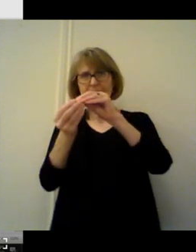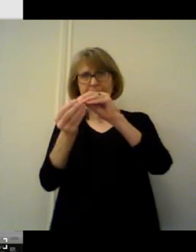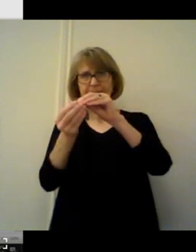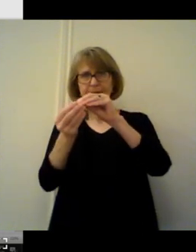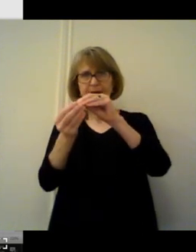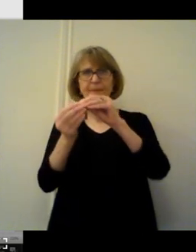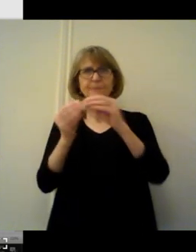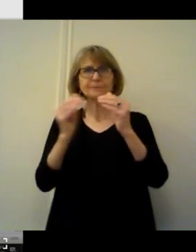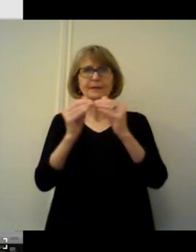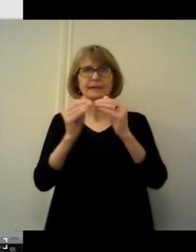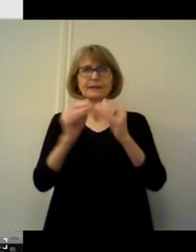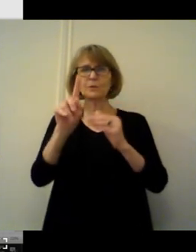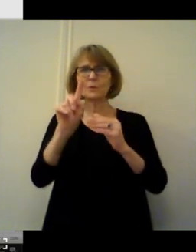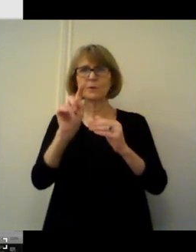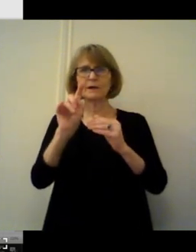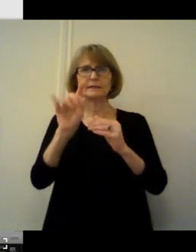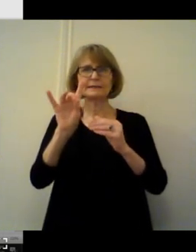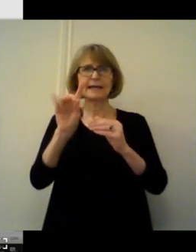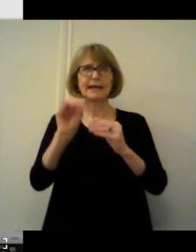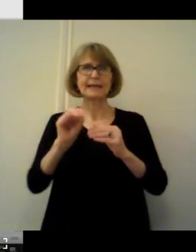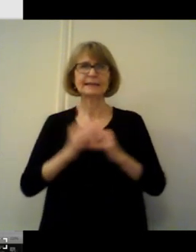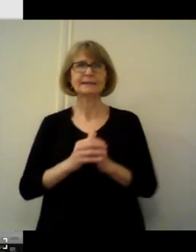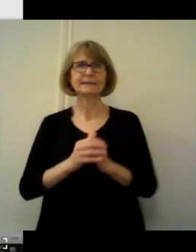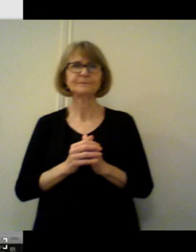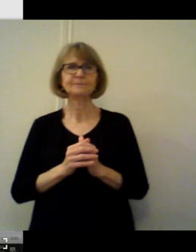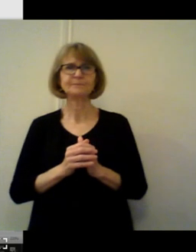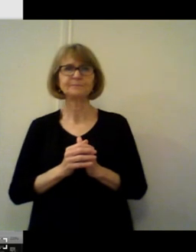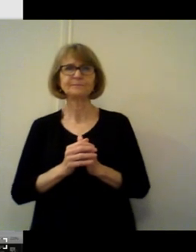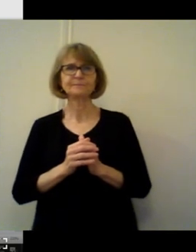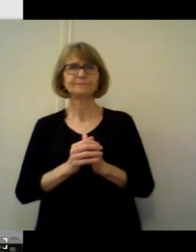that. We're going to do 15x minus 26